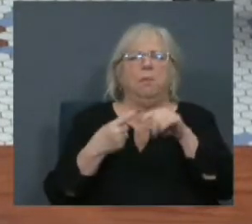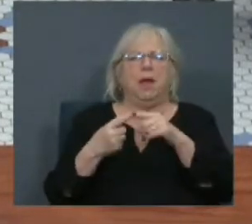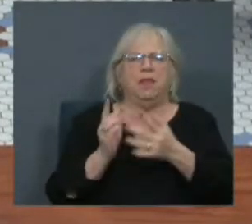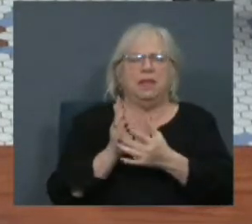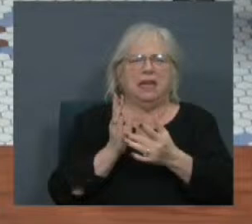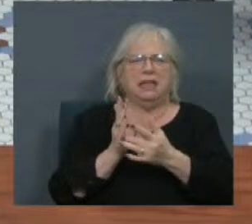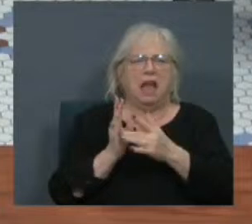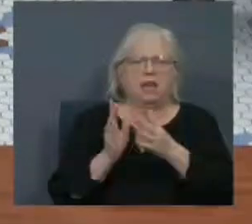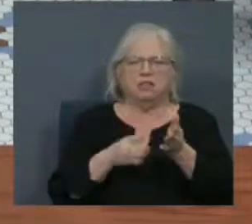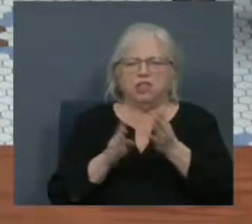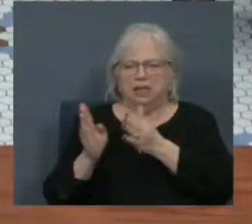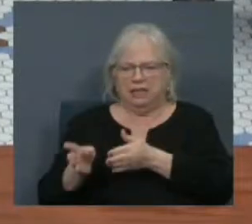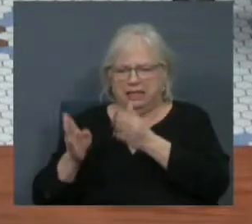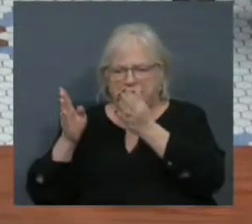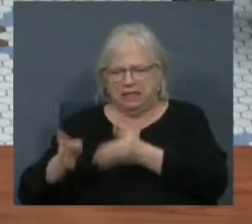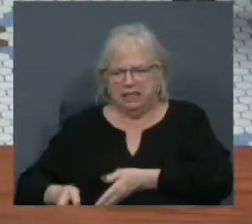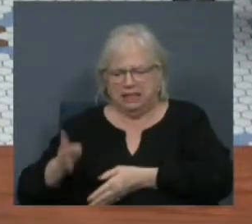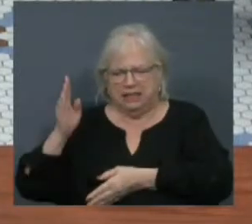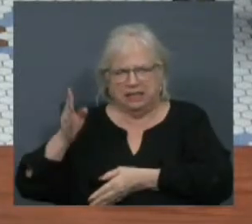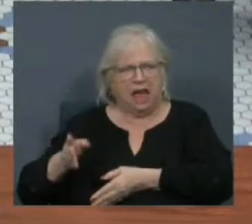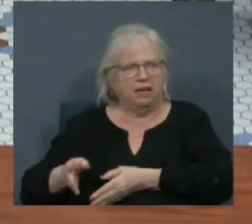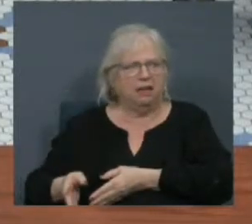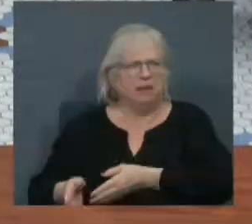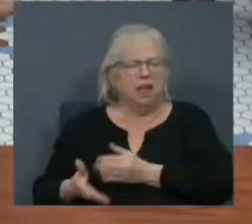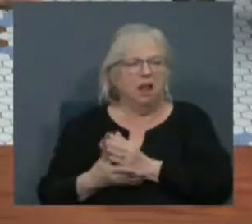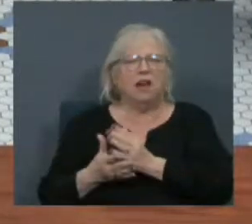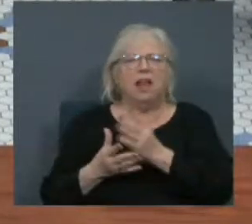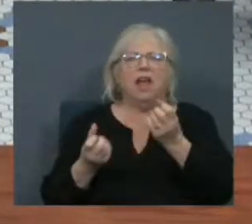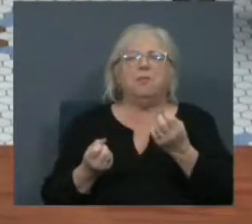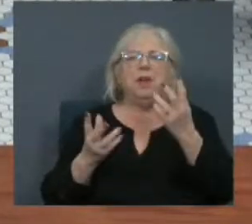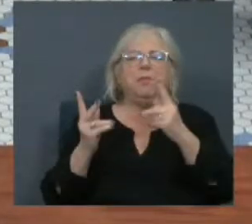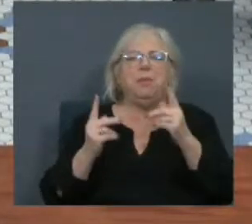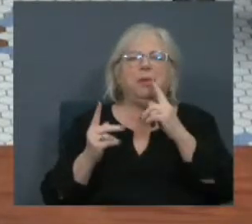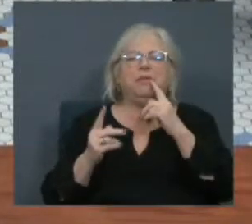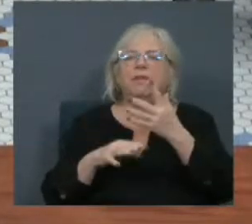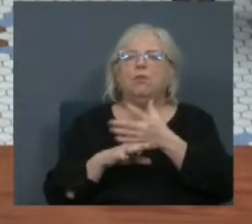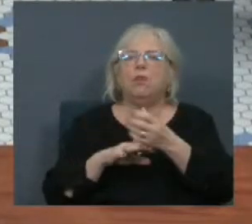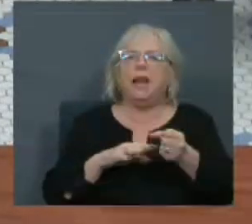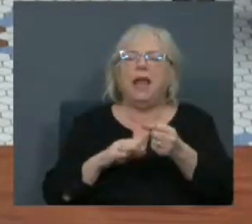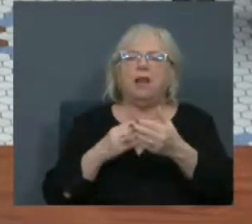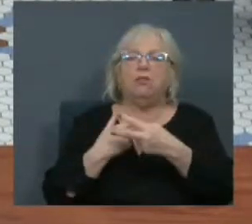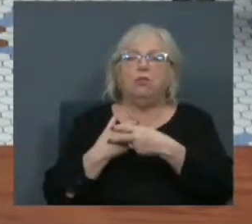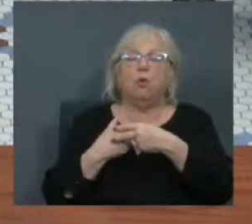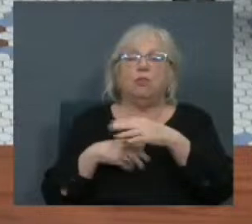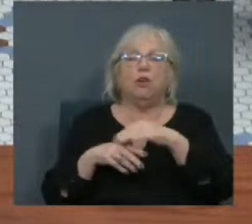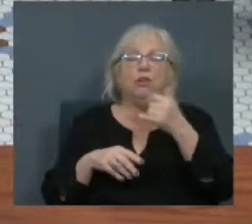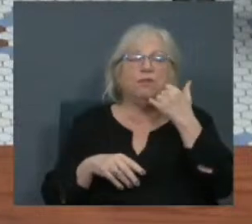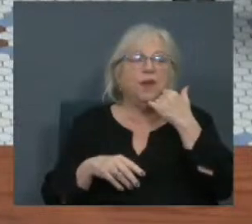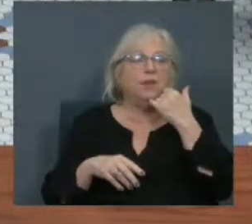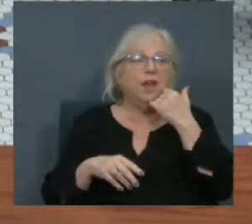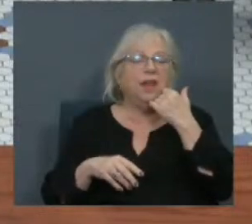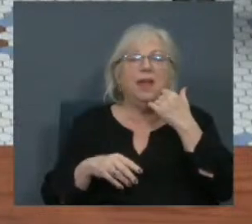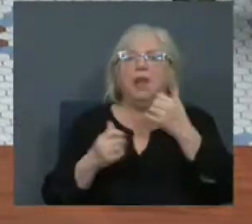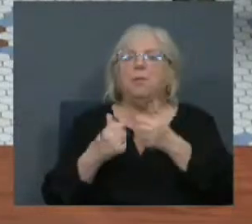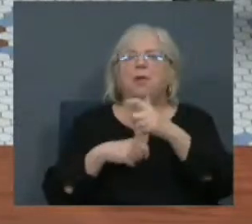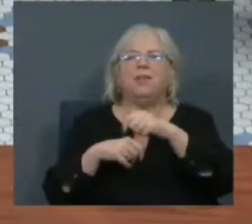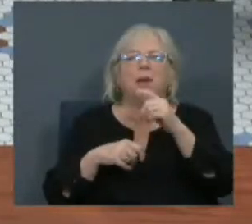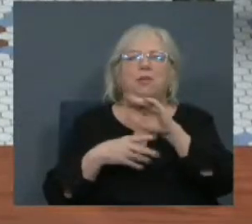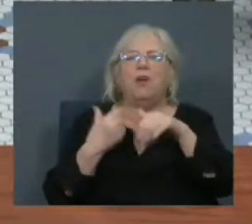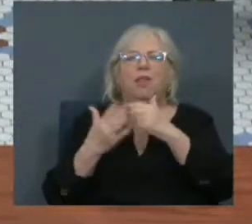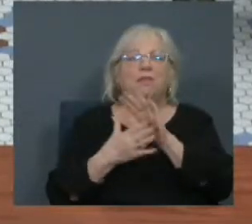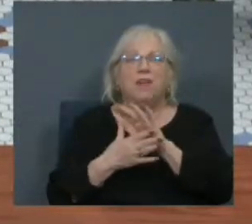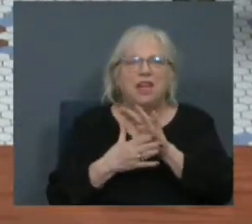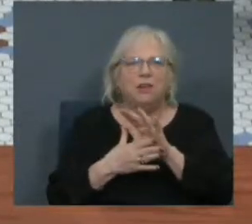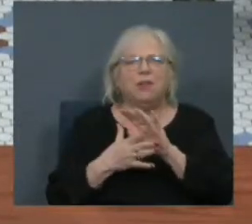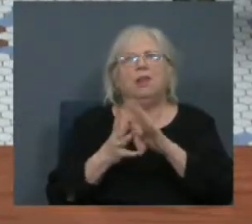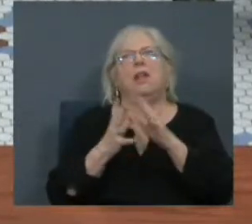of things too, all right, how many people have ever run out of storage on your phone and 9 times out of 10 it's all the videos? Yeah, that's a